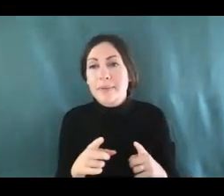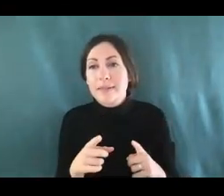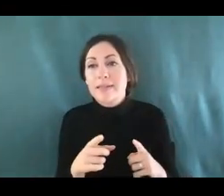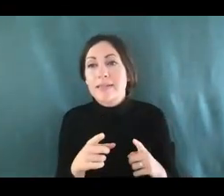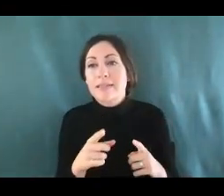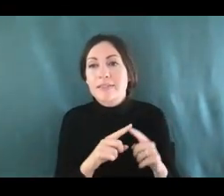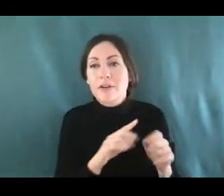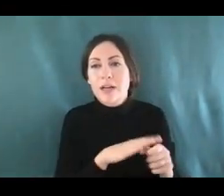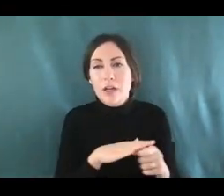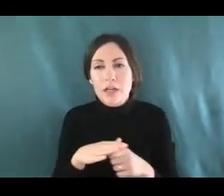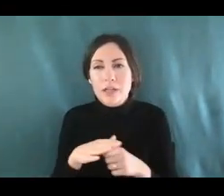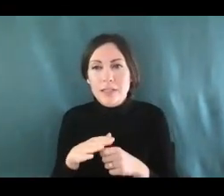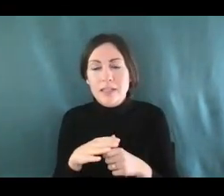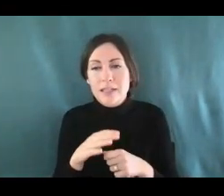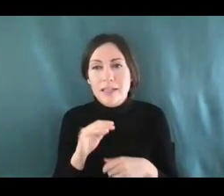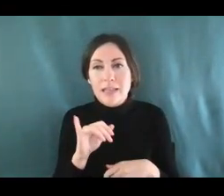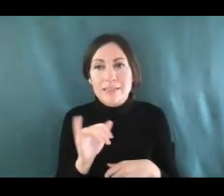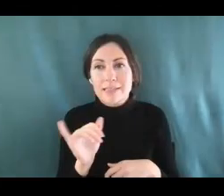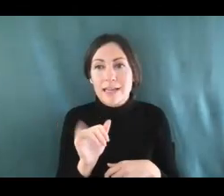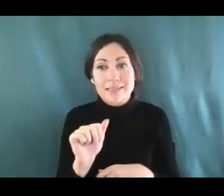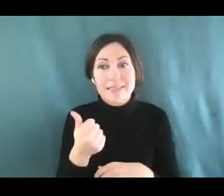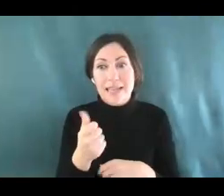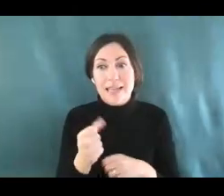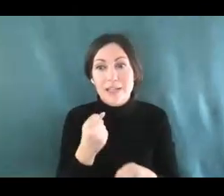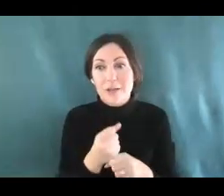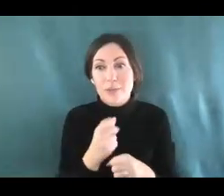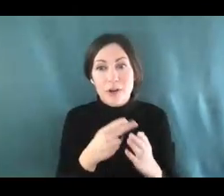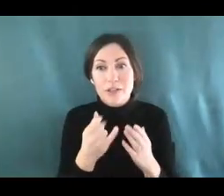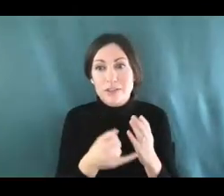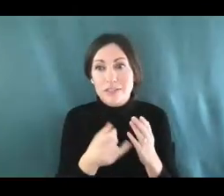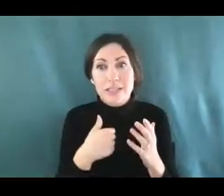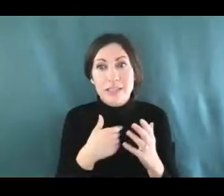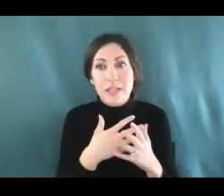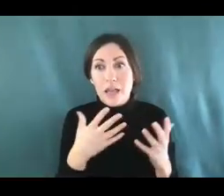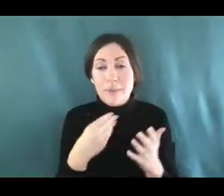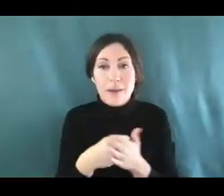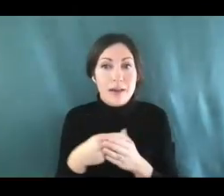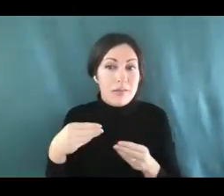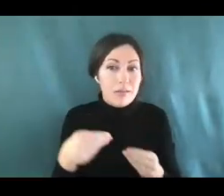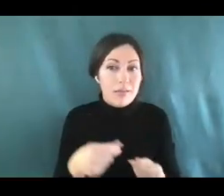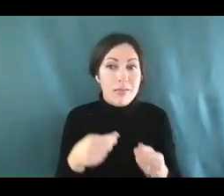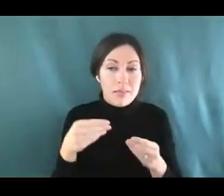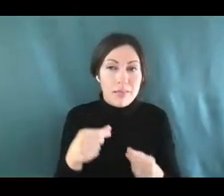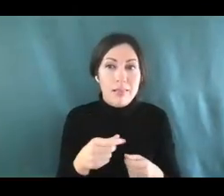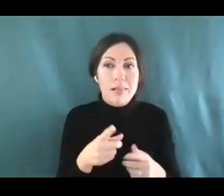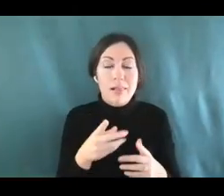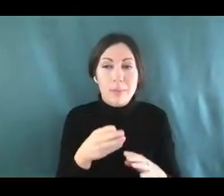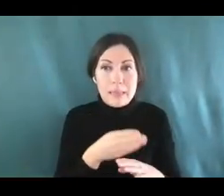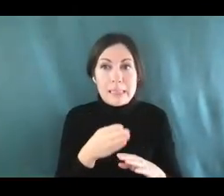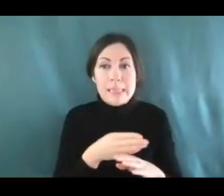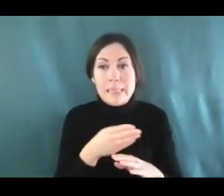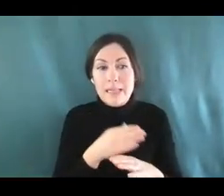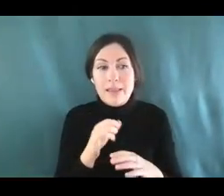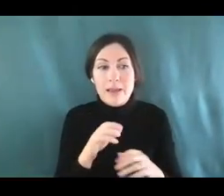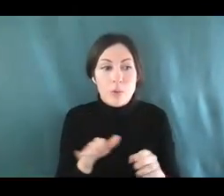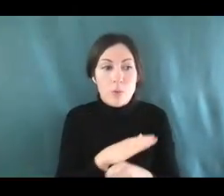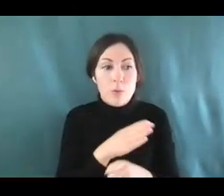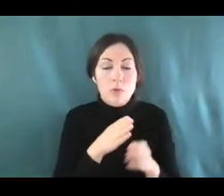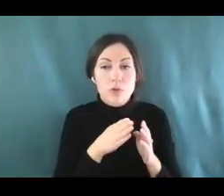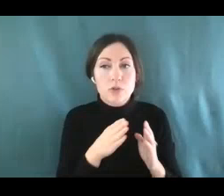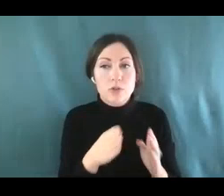That's a 10-year project that has a lot of money going into it, where they're going to be revitalizing that whole entire